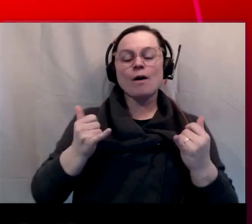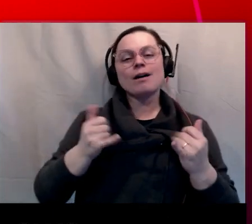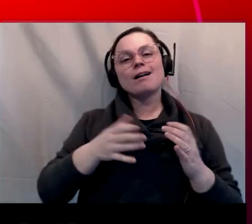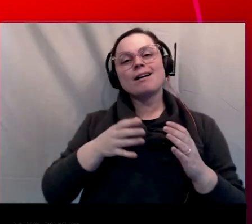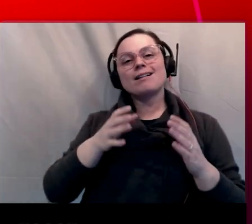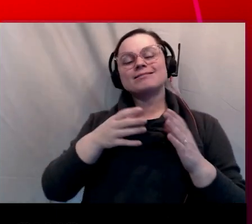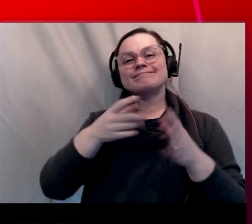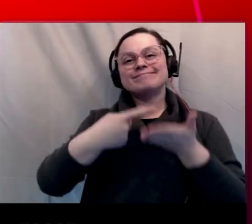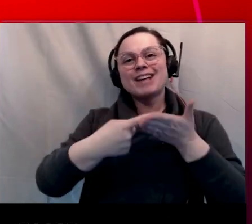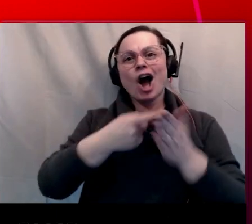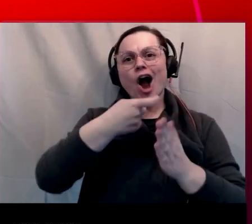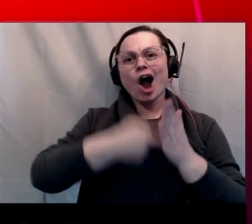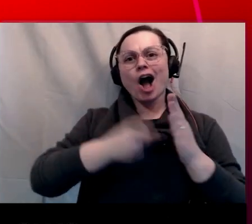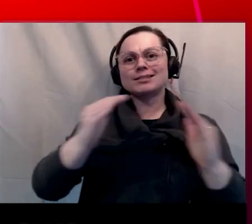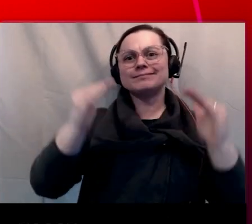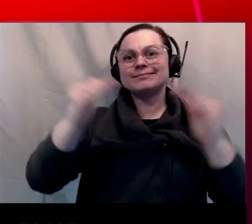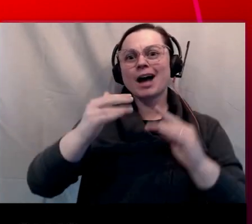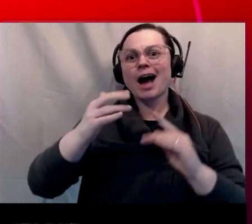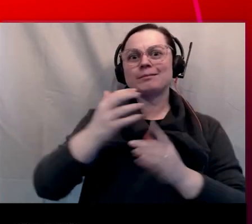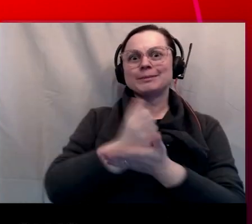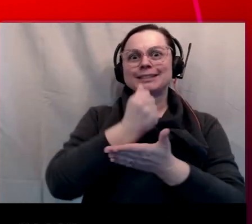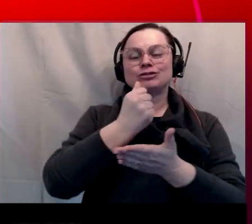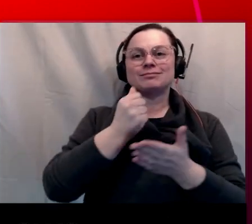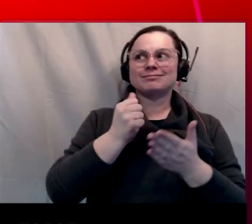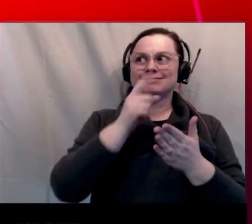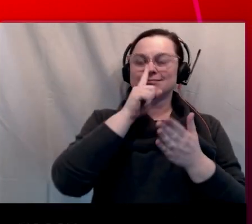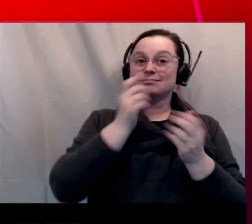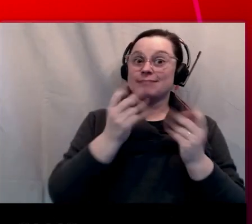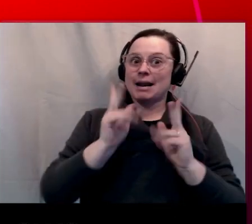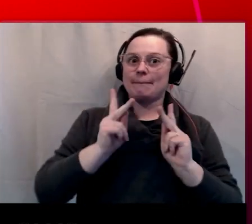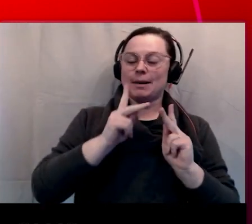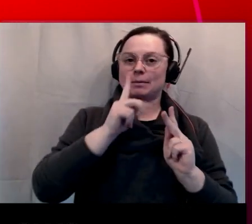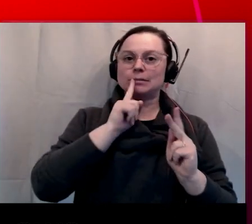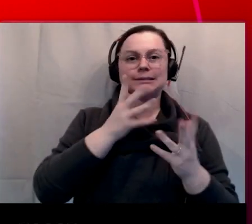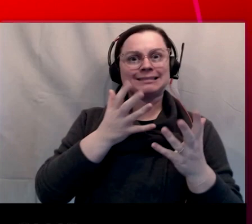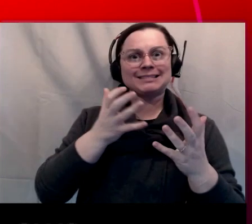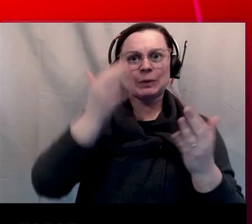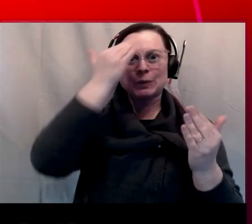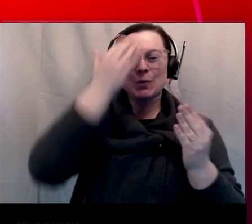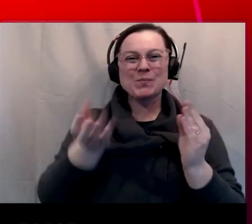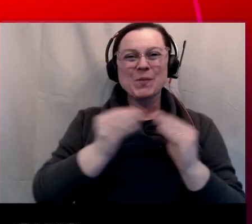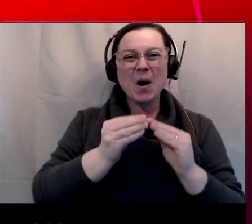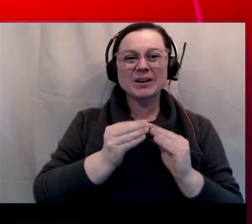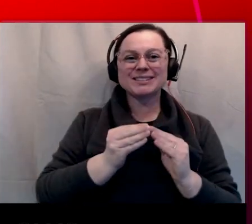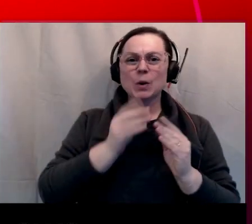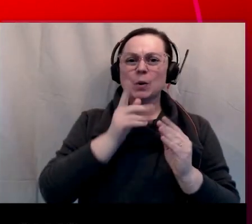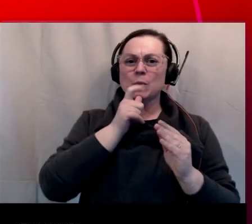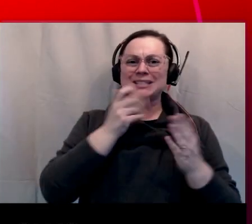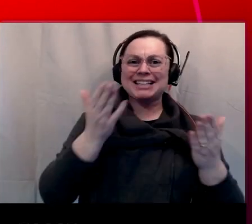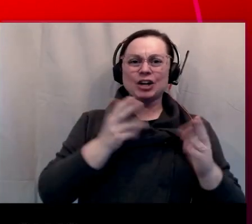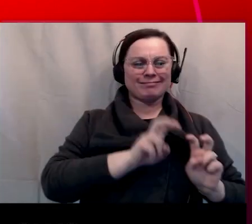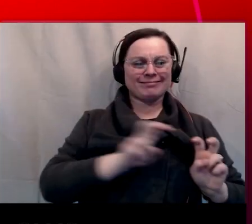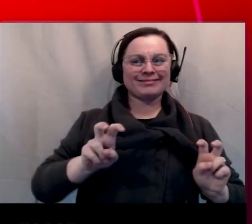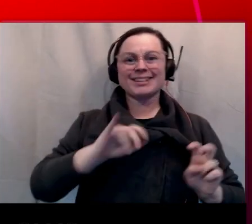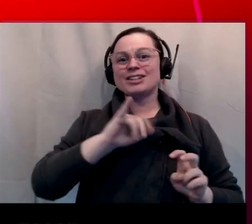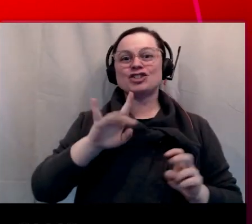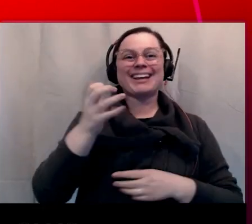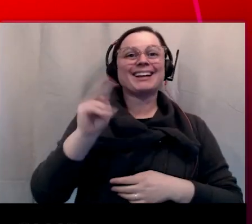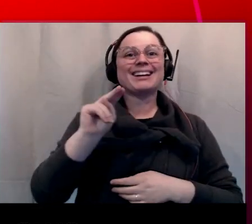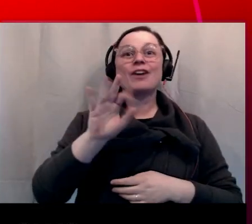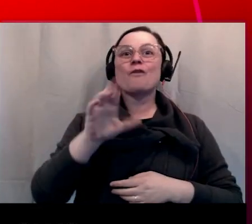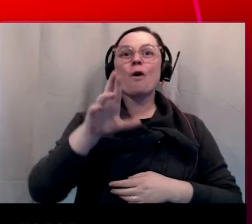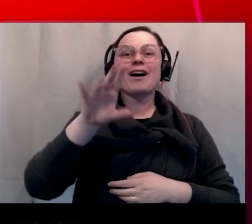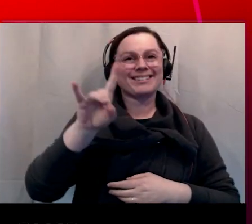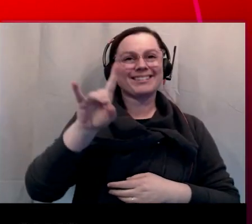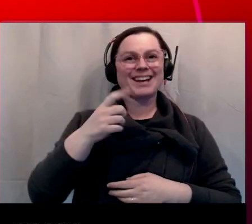a topic that definitely is really of top of mind of people. And so let's see who's really here on the panel. My name is Jillian Ford, and I'm a startup